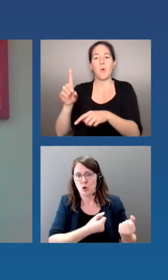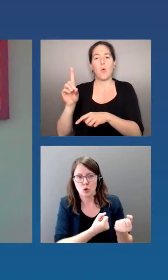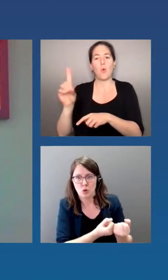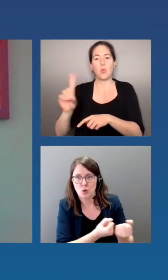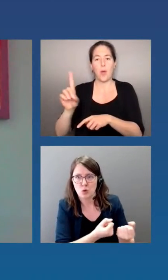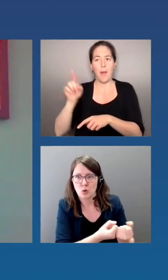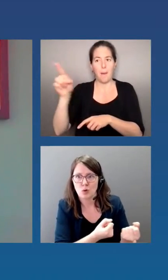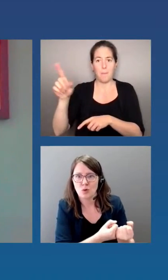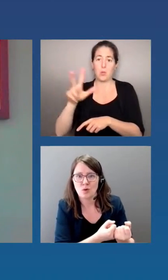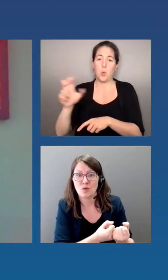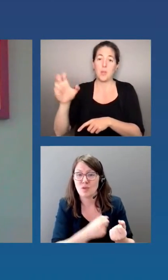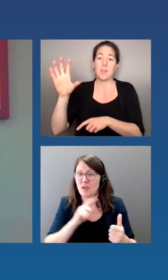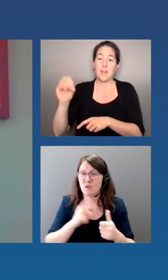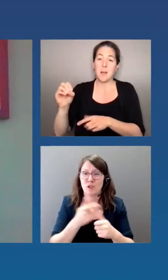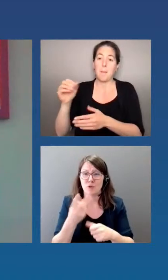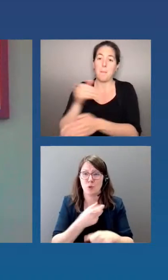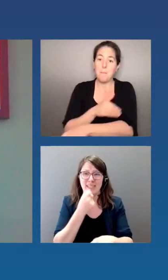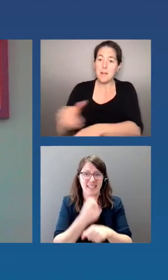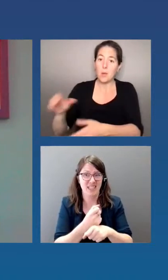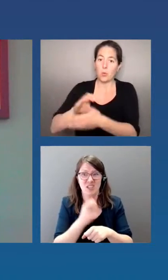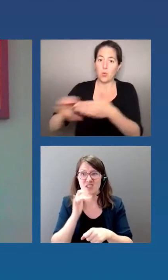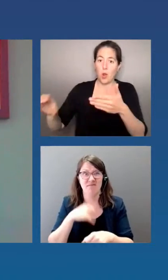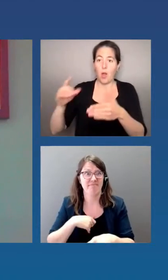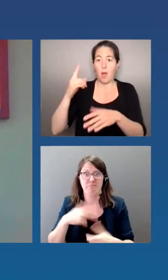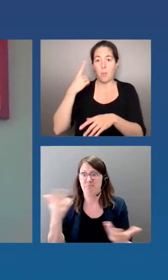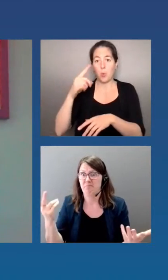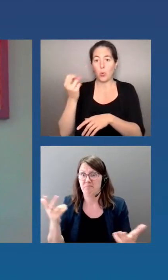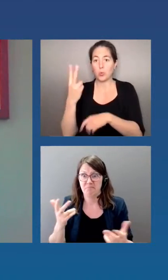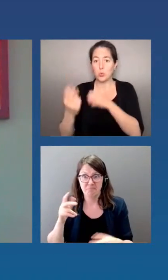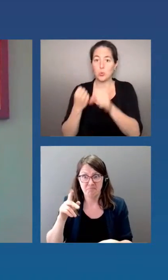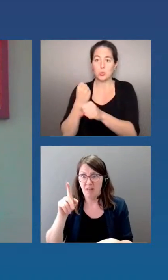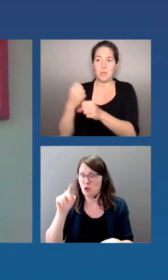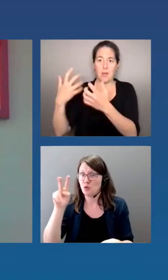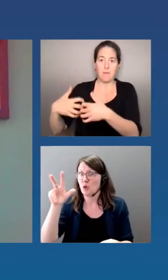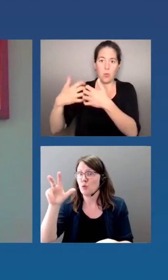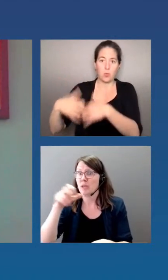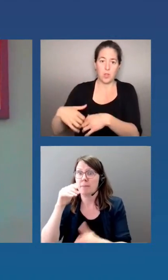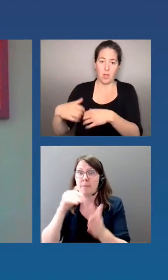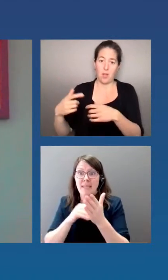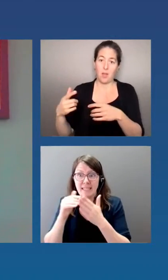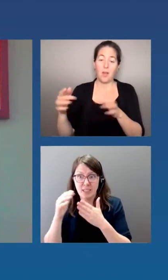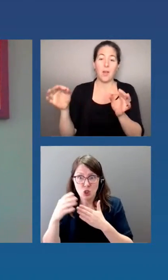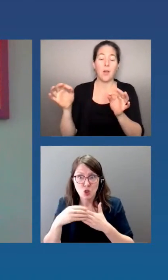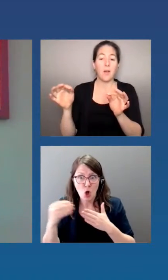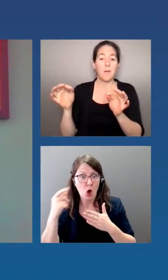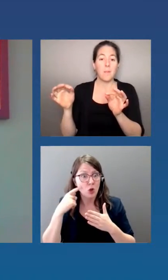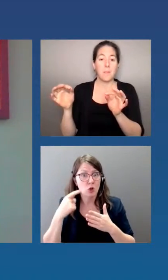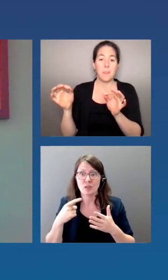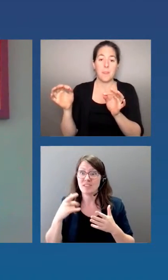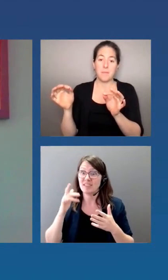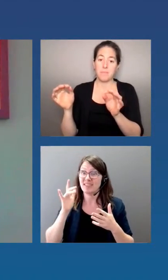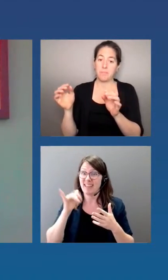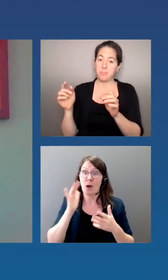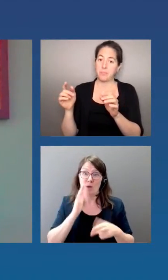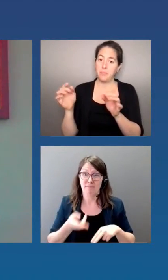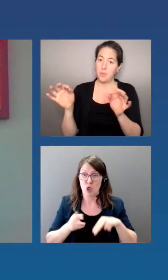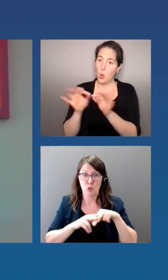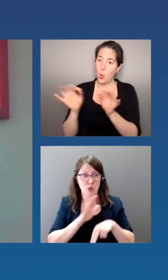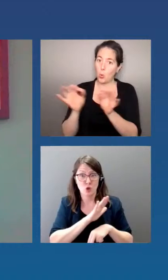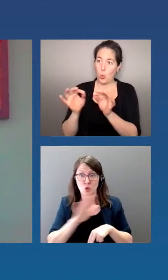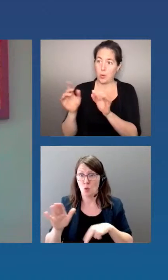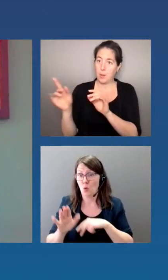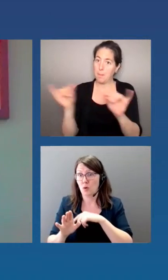$300 million extra in operating costs, which all gets borne by the taxpayer through the form of your garbage collection rate, which would,